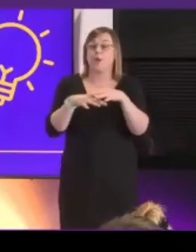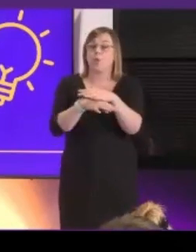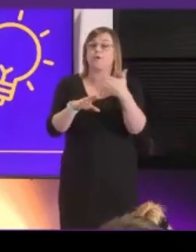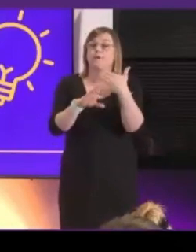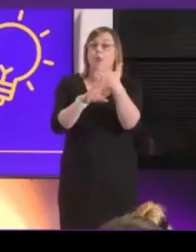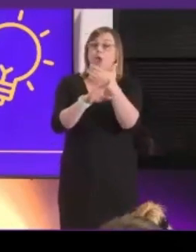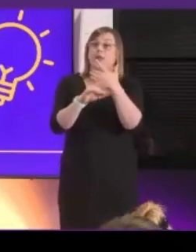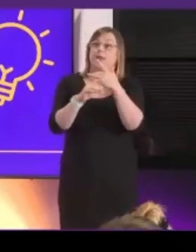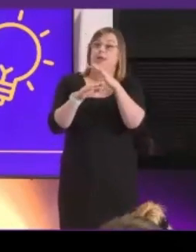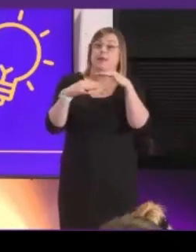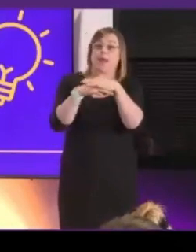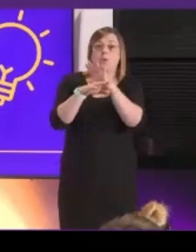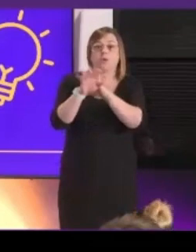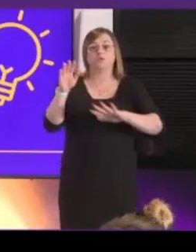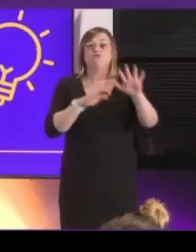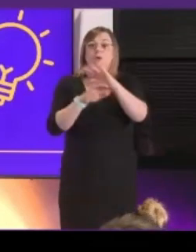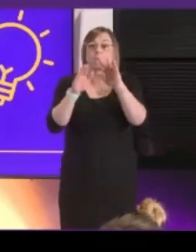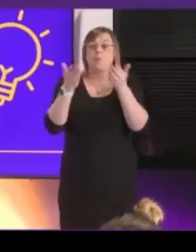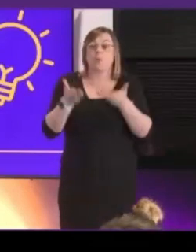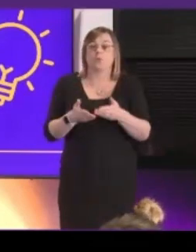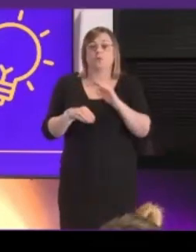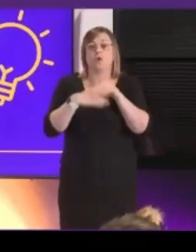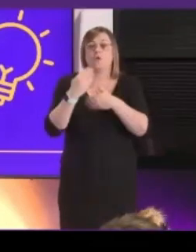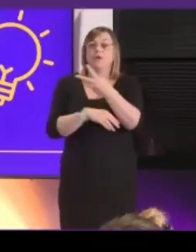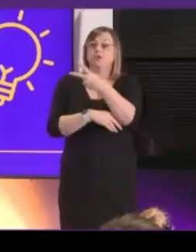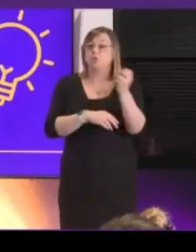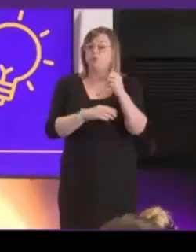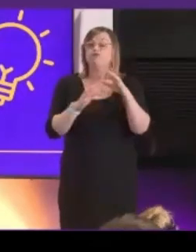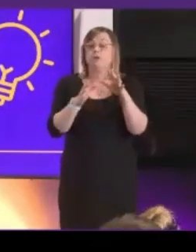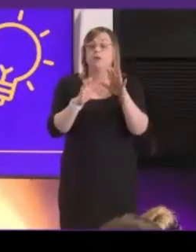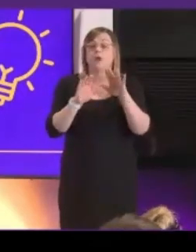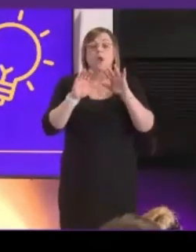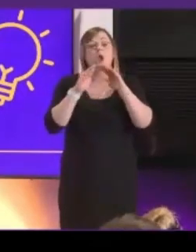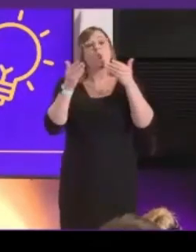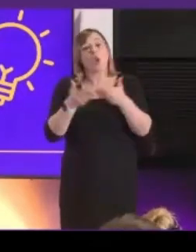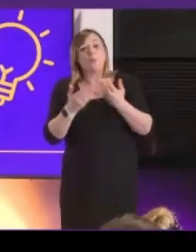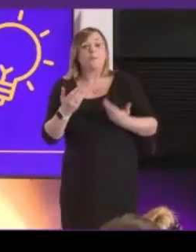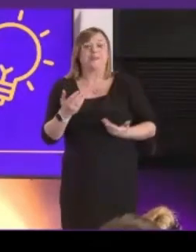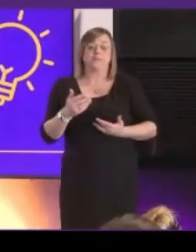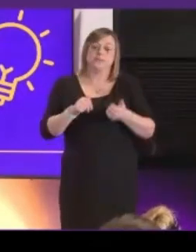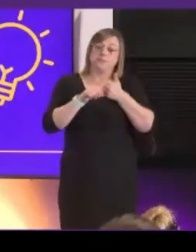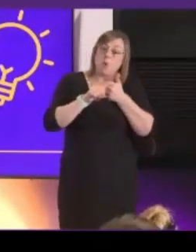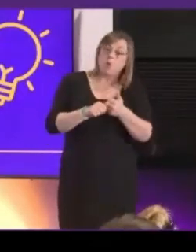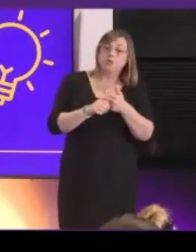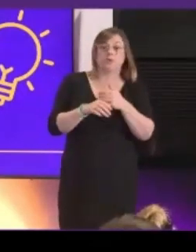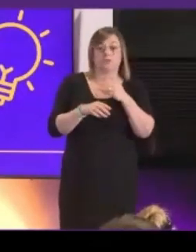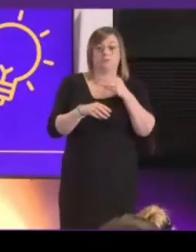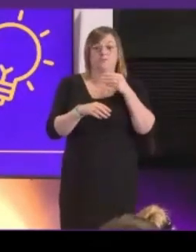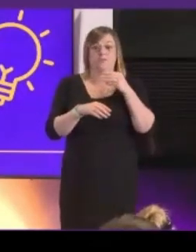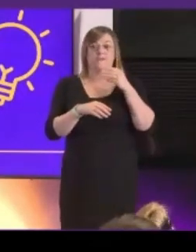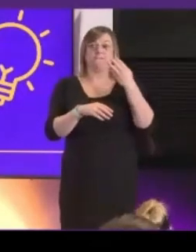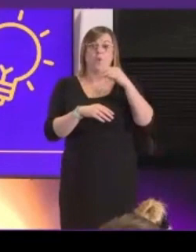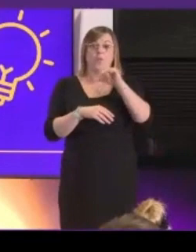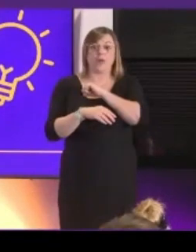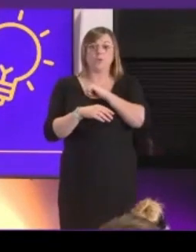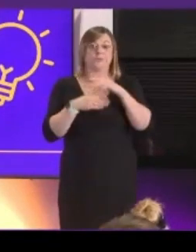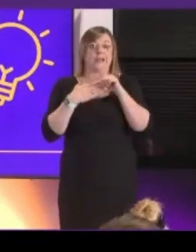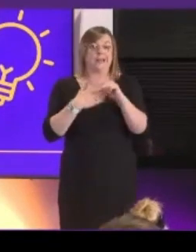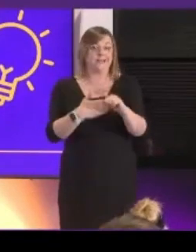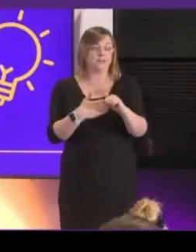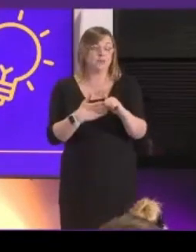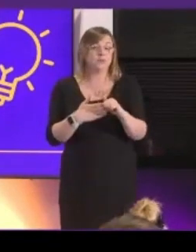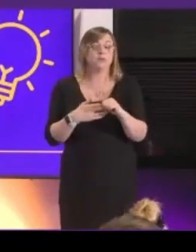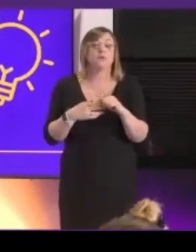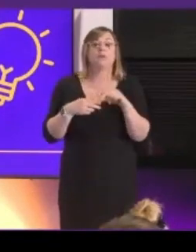around the world. And over 200 largely global businesses supporting 4,000 leaders. And together